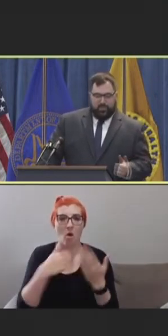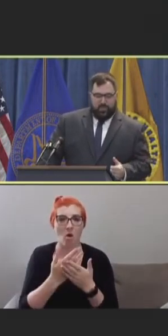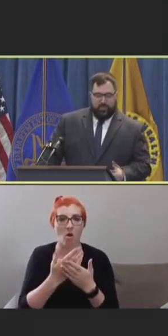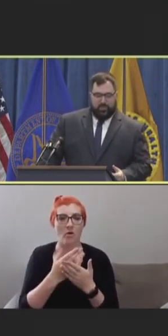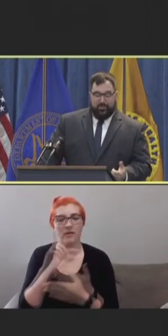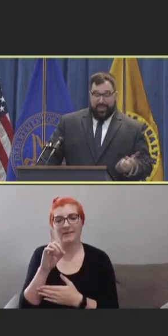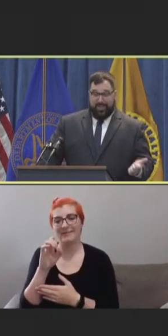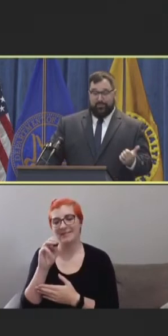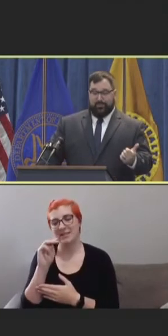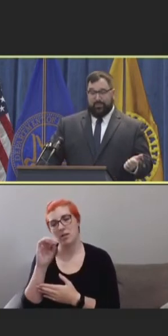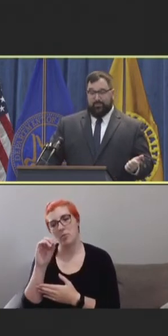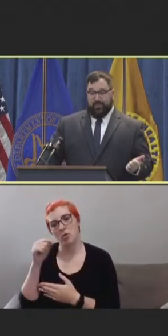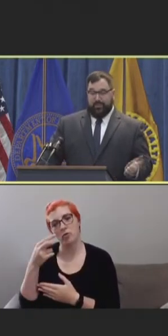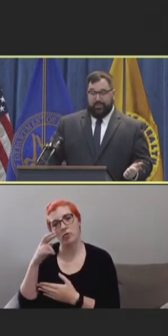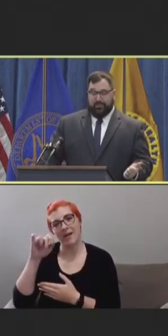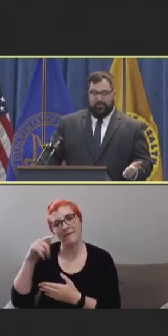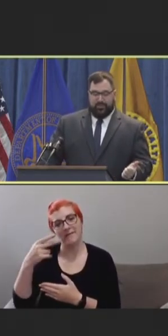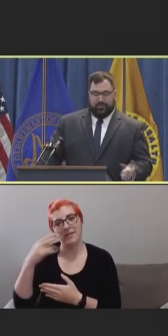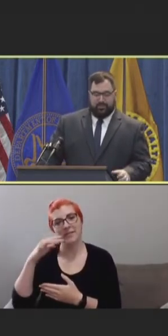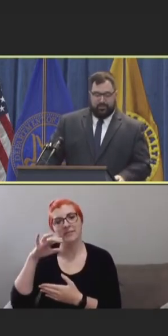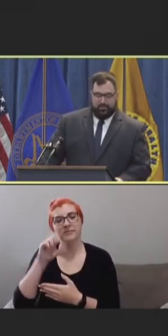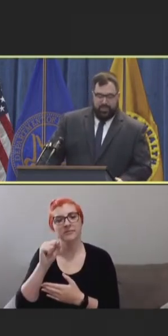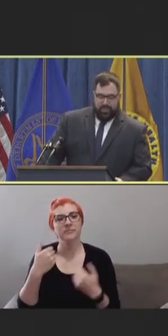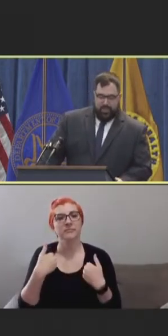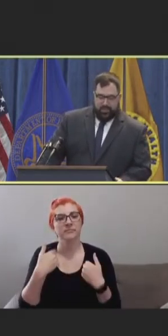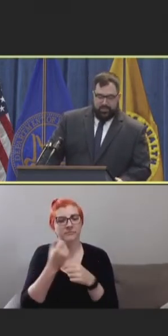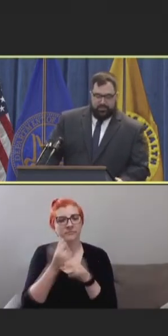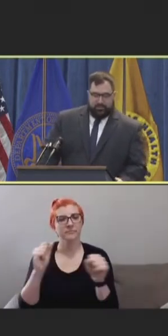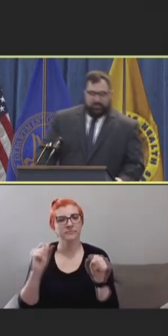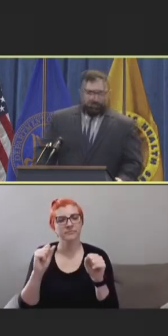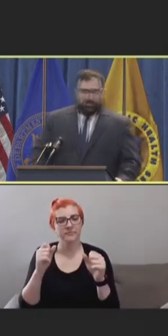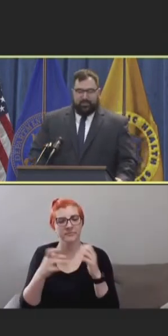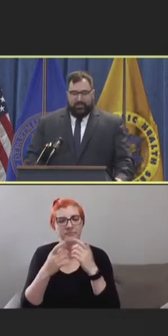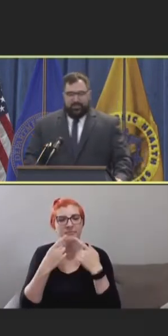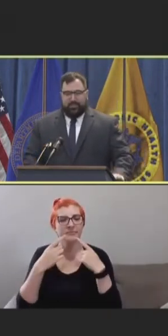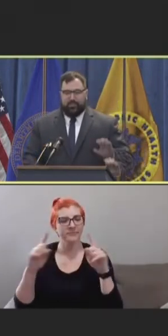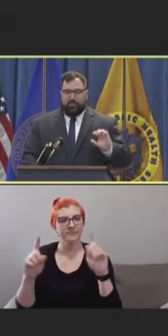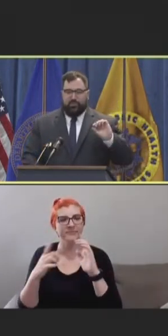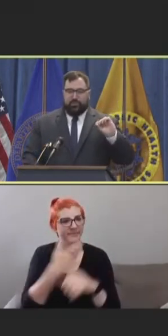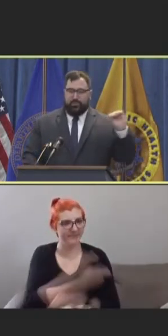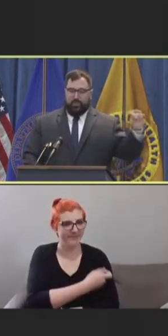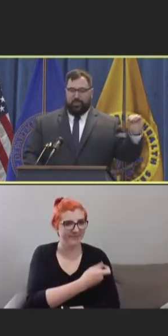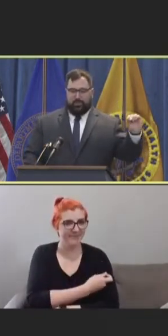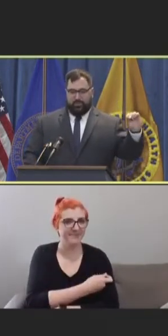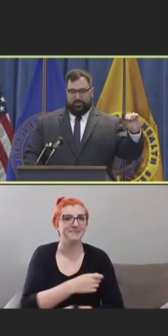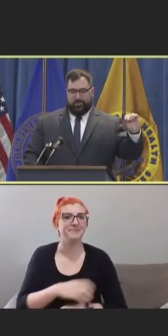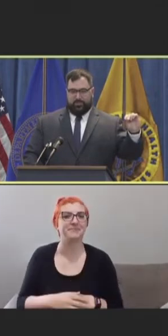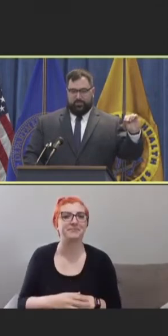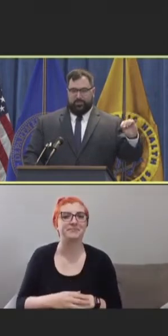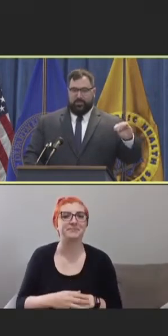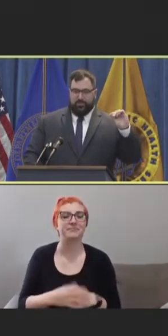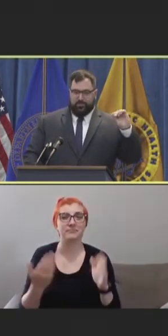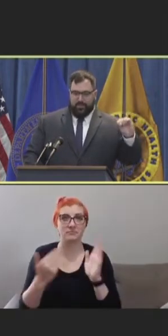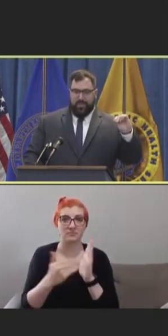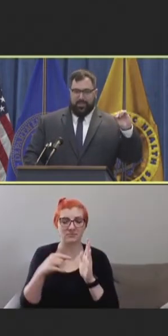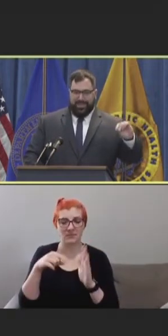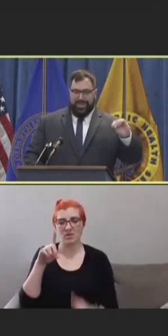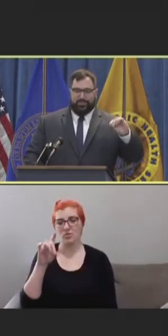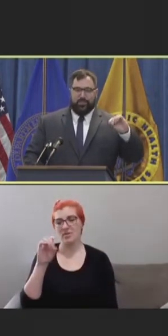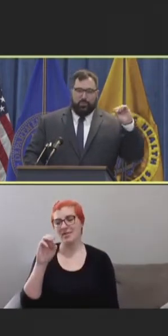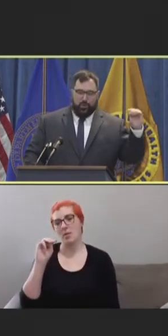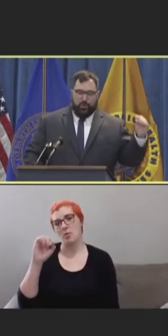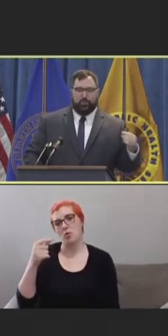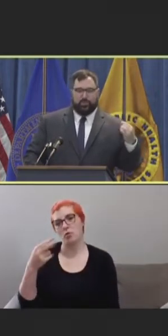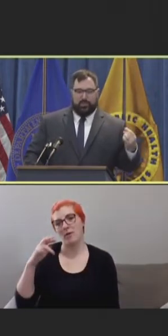been talking about have safe and effective vaccines. And again, these are demographic-based vaccines. These are not